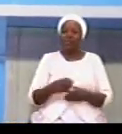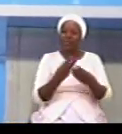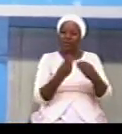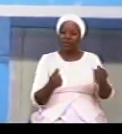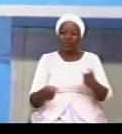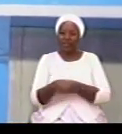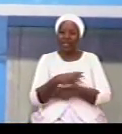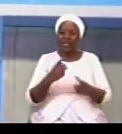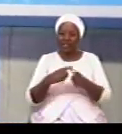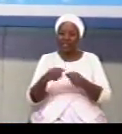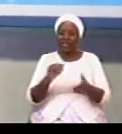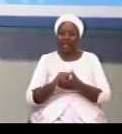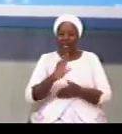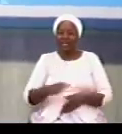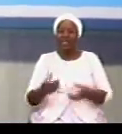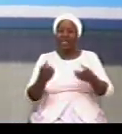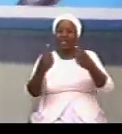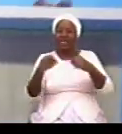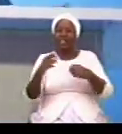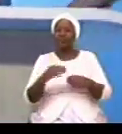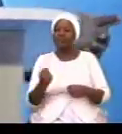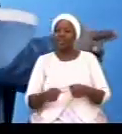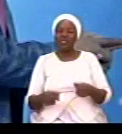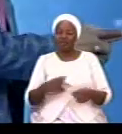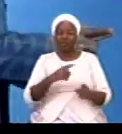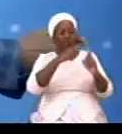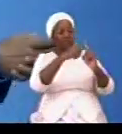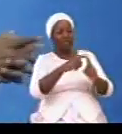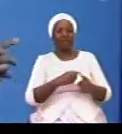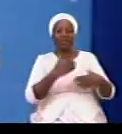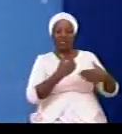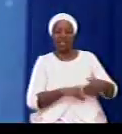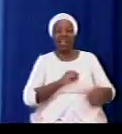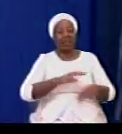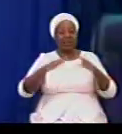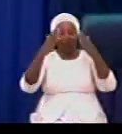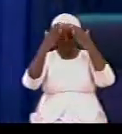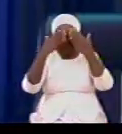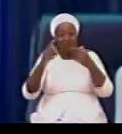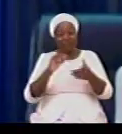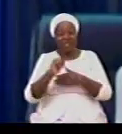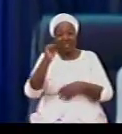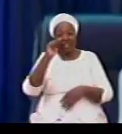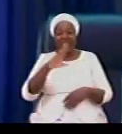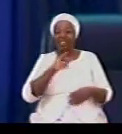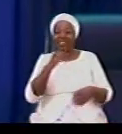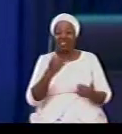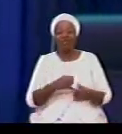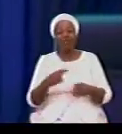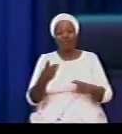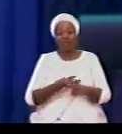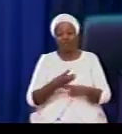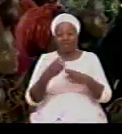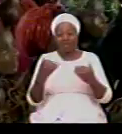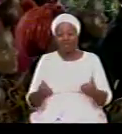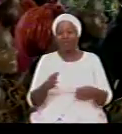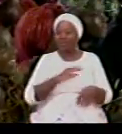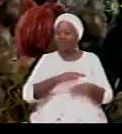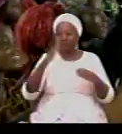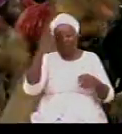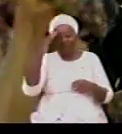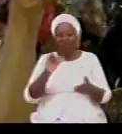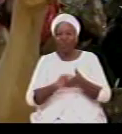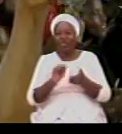don't know whether she's a mathematician now or not, but that's a side story. I hope you students, are the students there